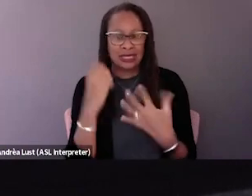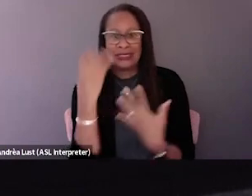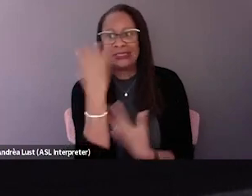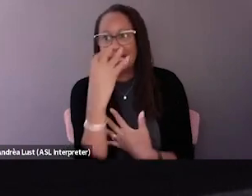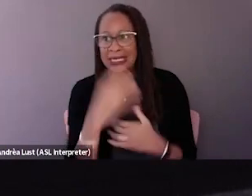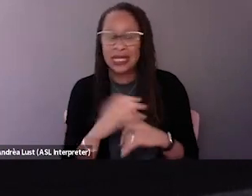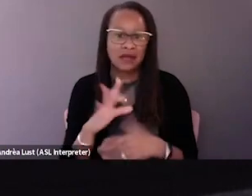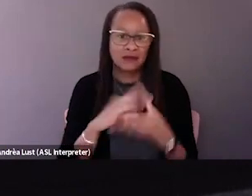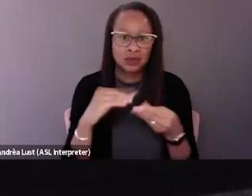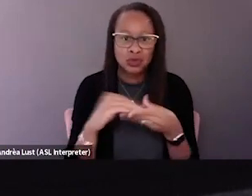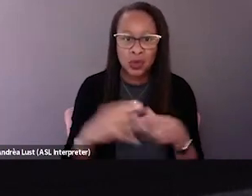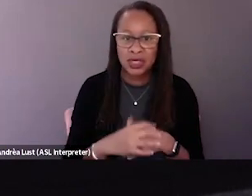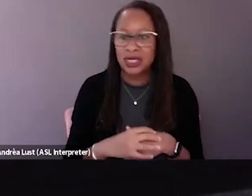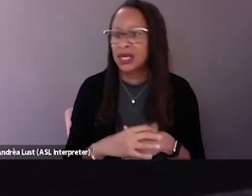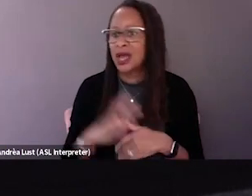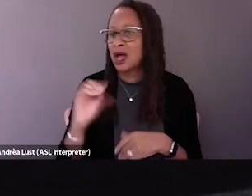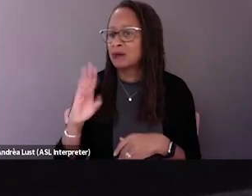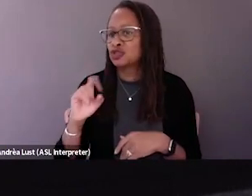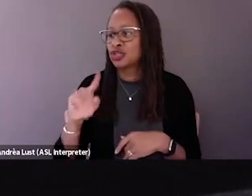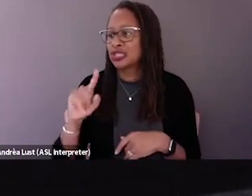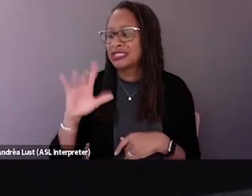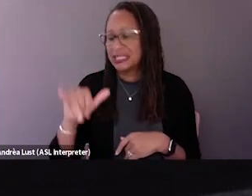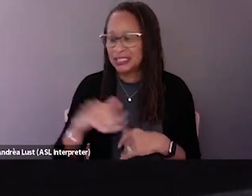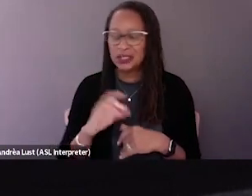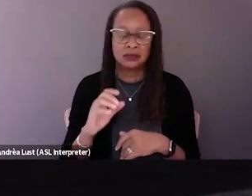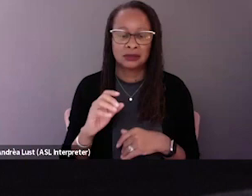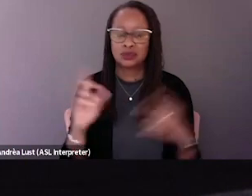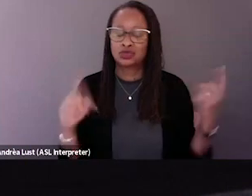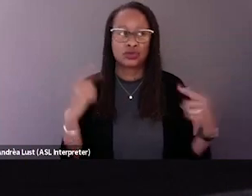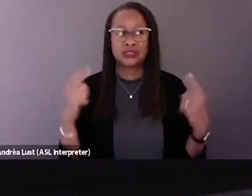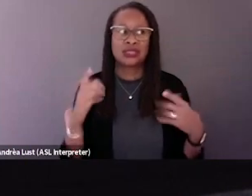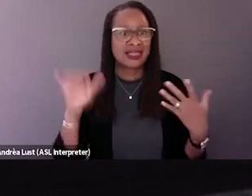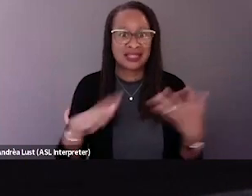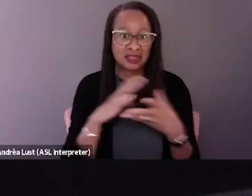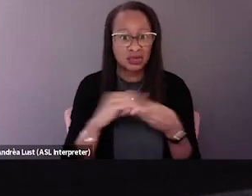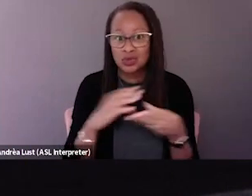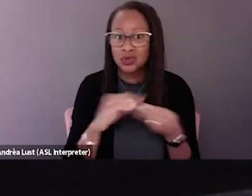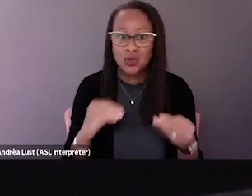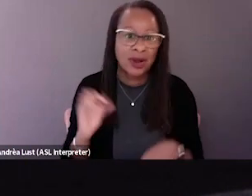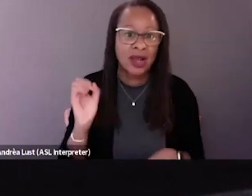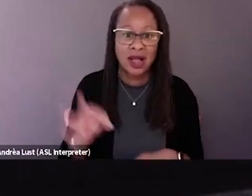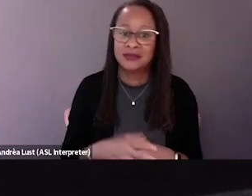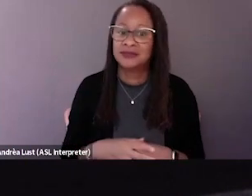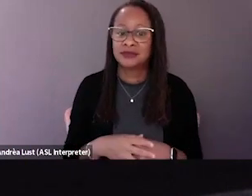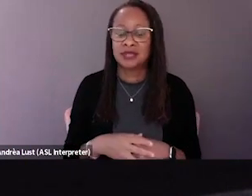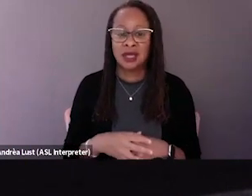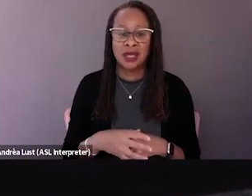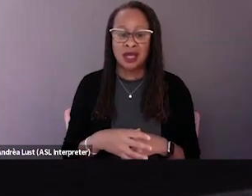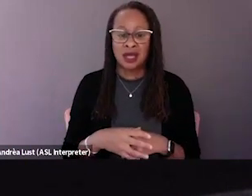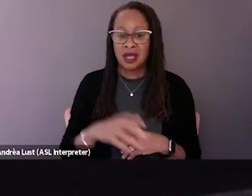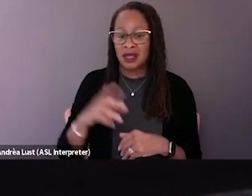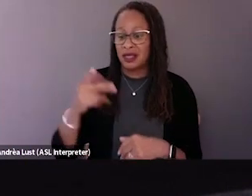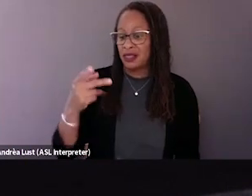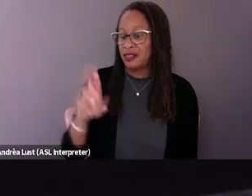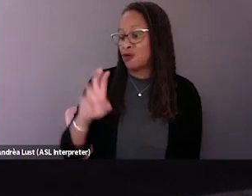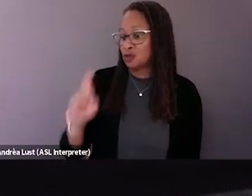story. I always say, the story. This is the story of the pharmaceutical industry